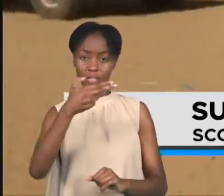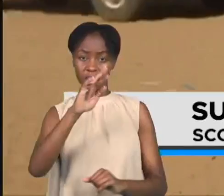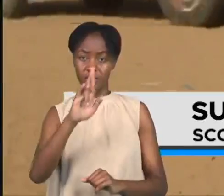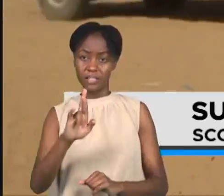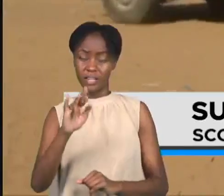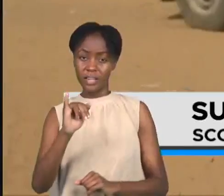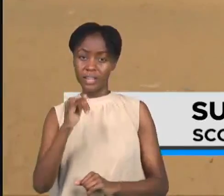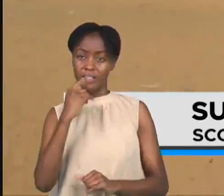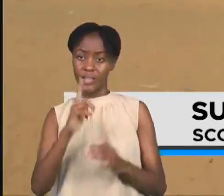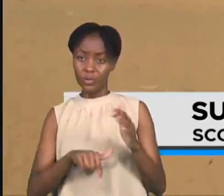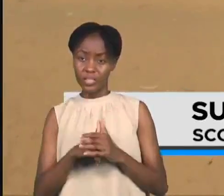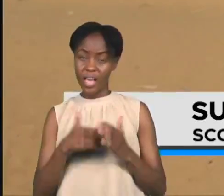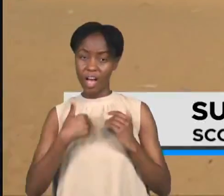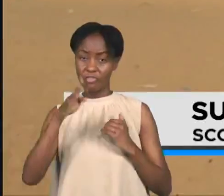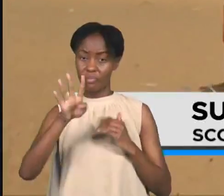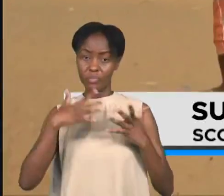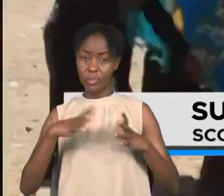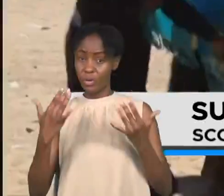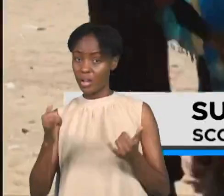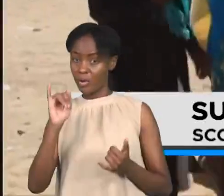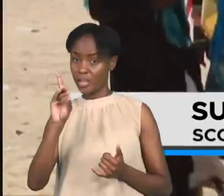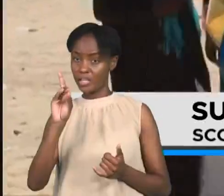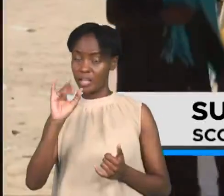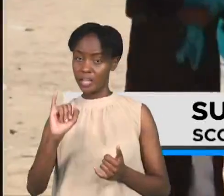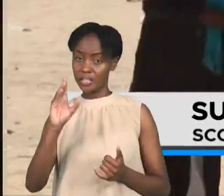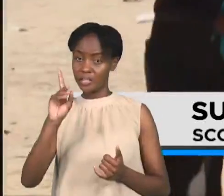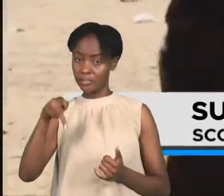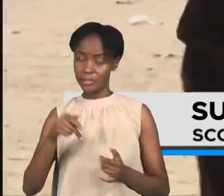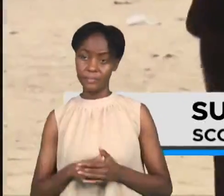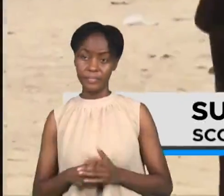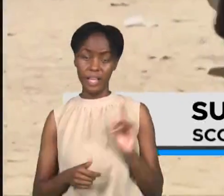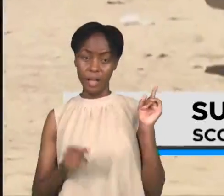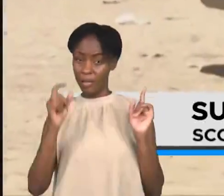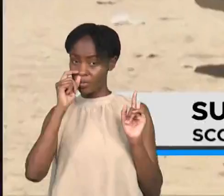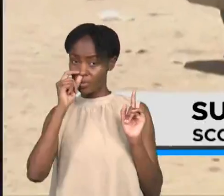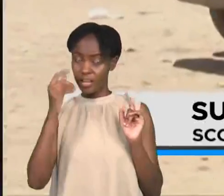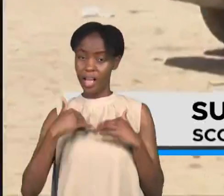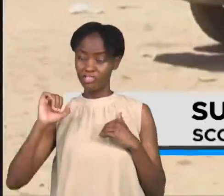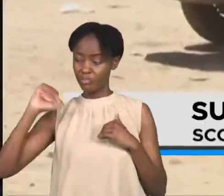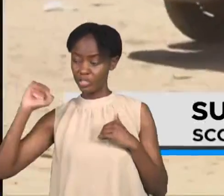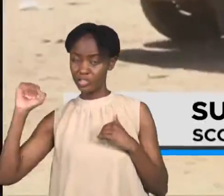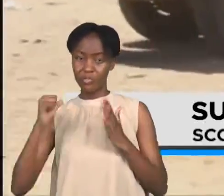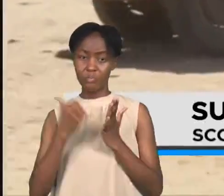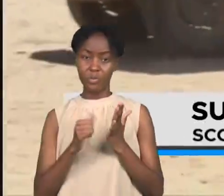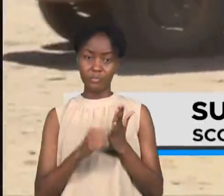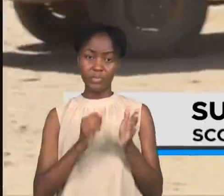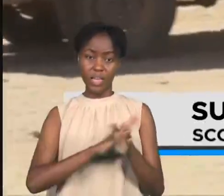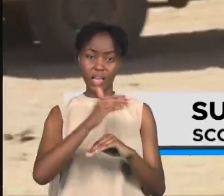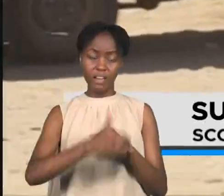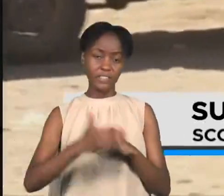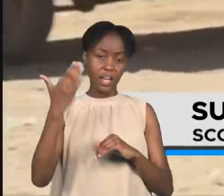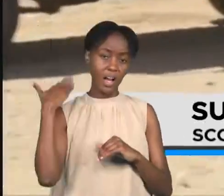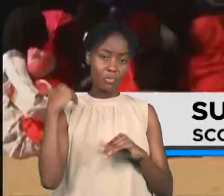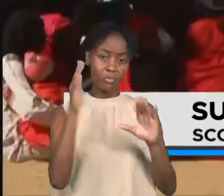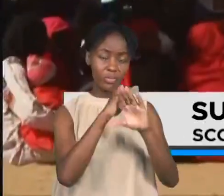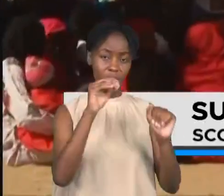already displaced by conflict. Sudan is undergoing a rocky political transition after Bashir's April